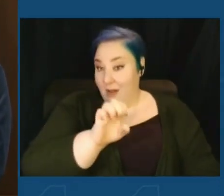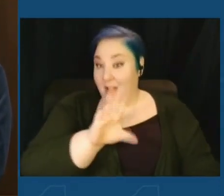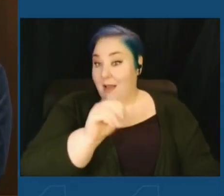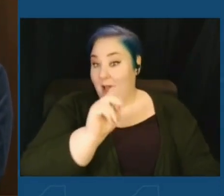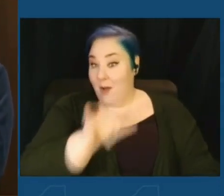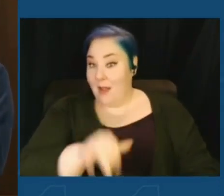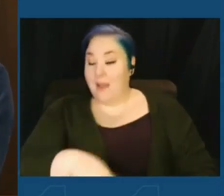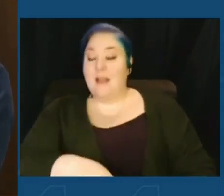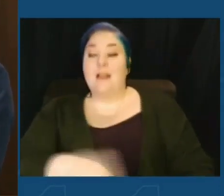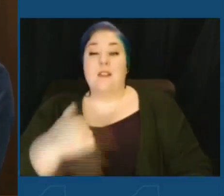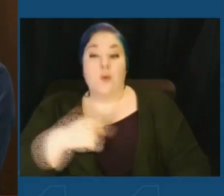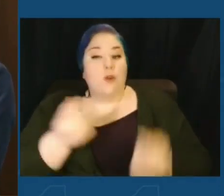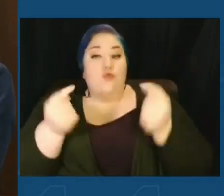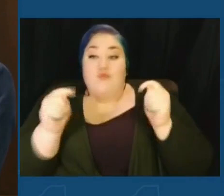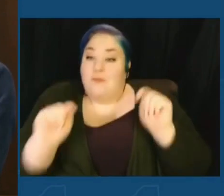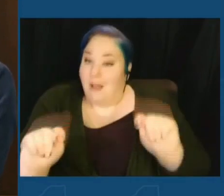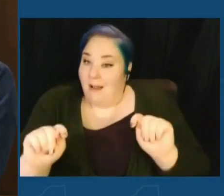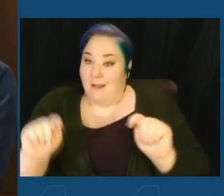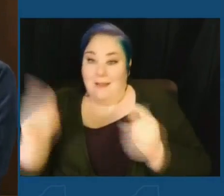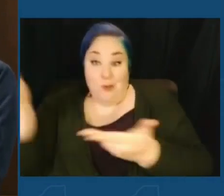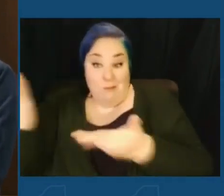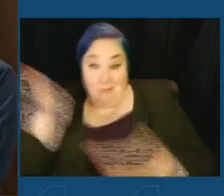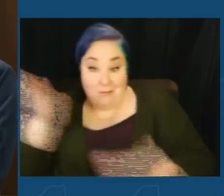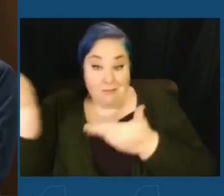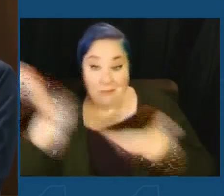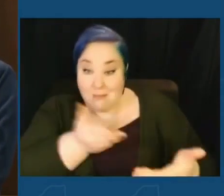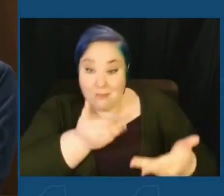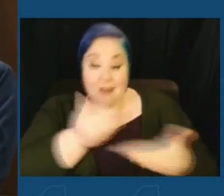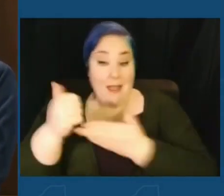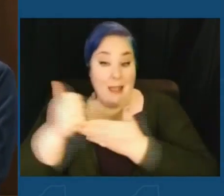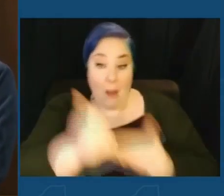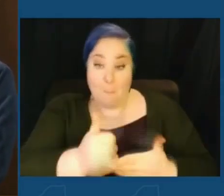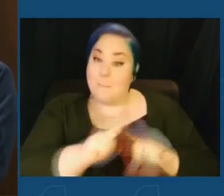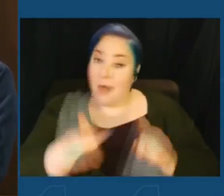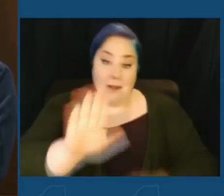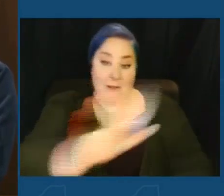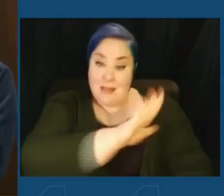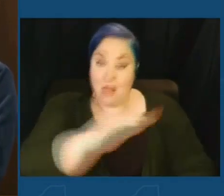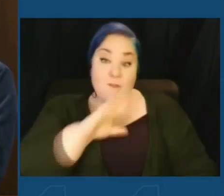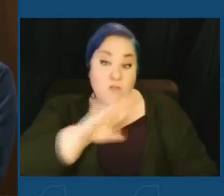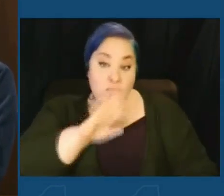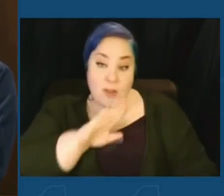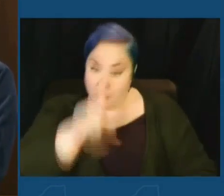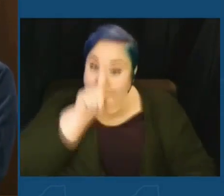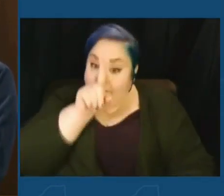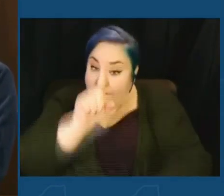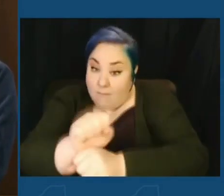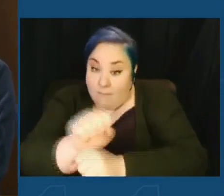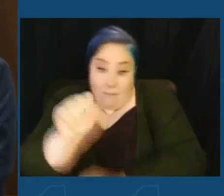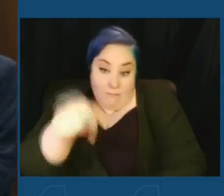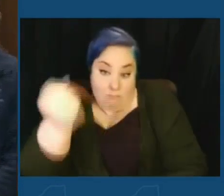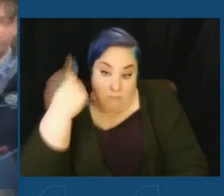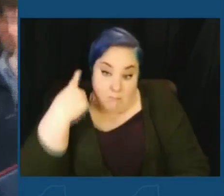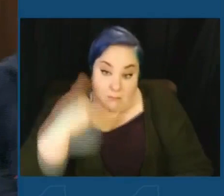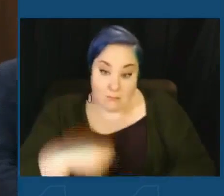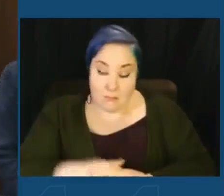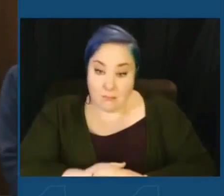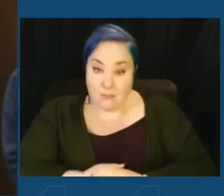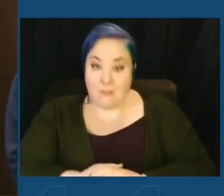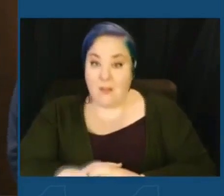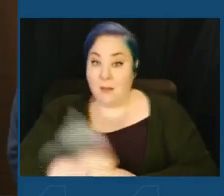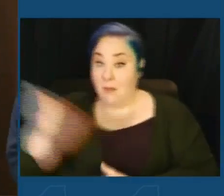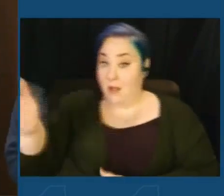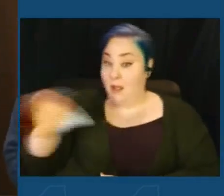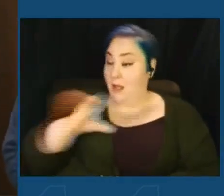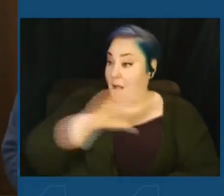resource to you. But no, their frustrations are real. I'm here to acknowledge that. And Commissioner Bray, if you have anything on the